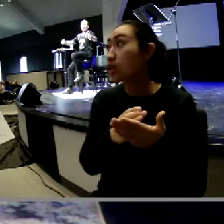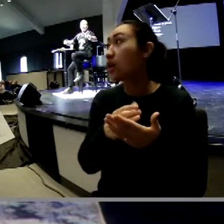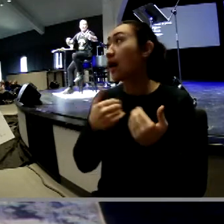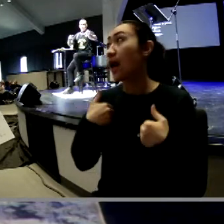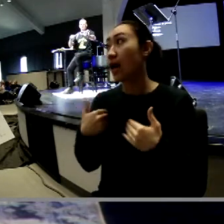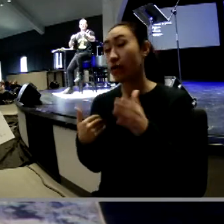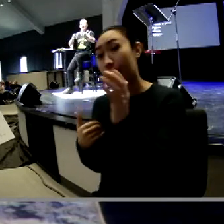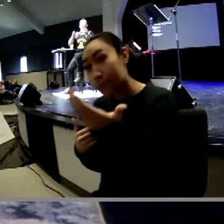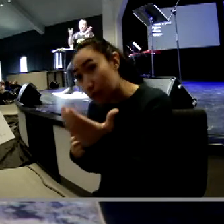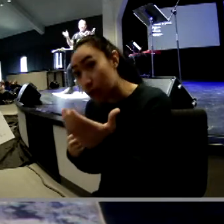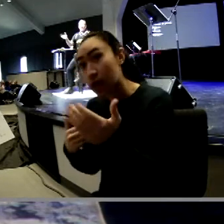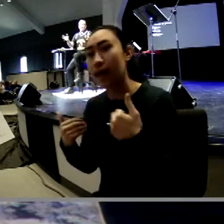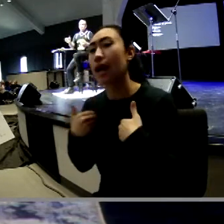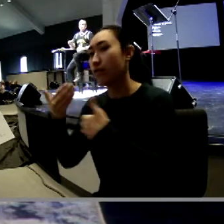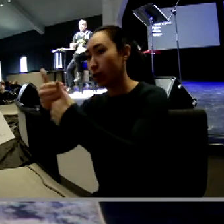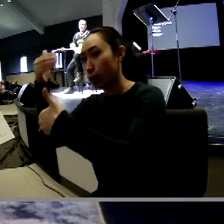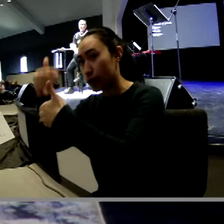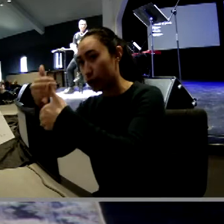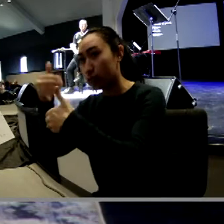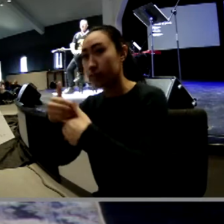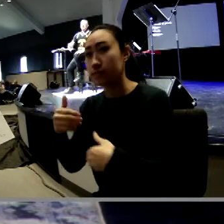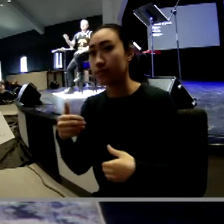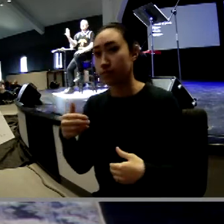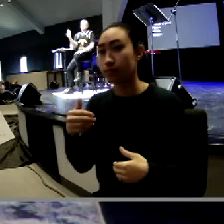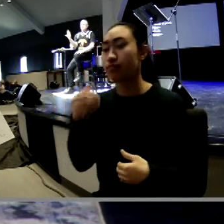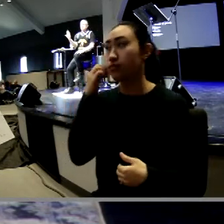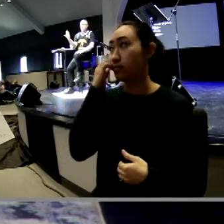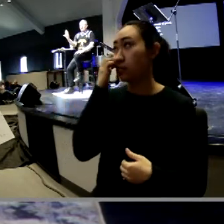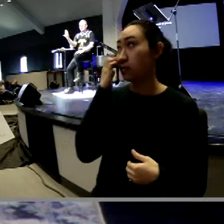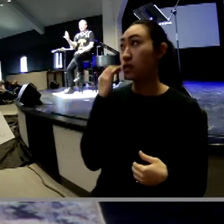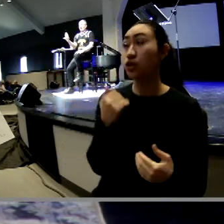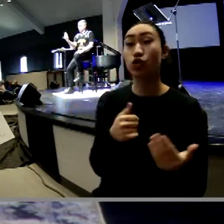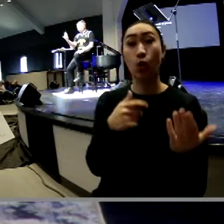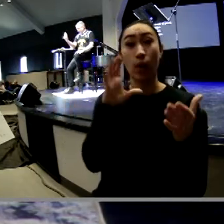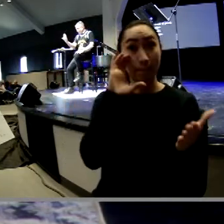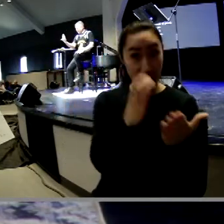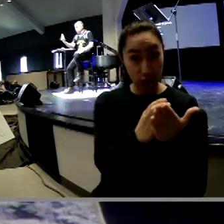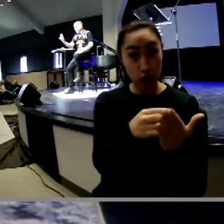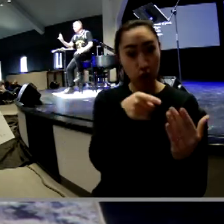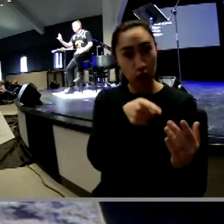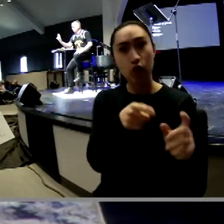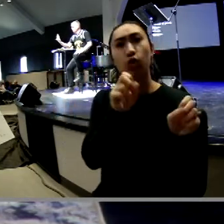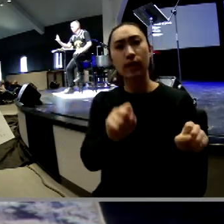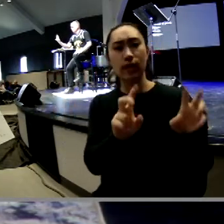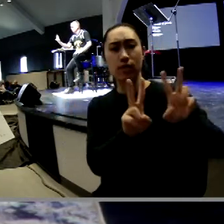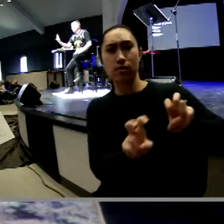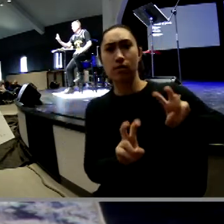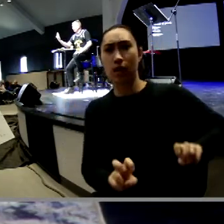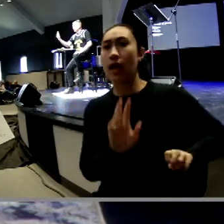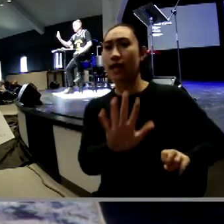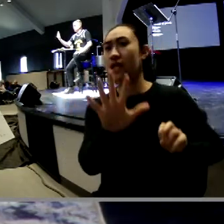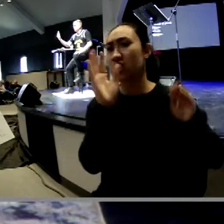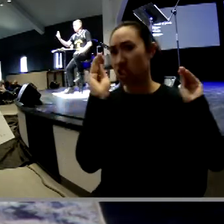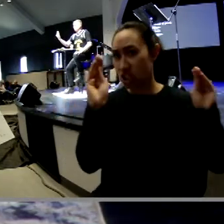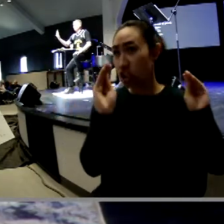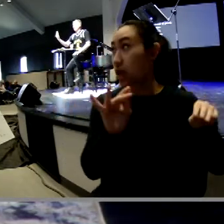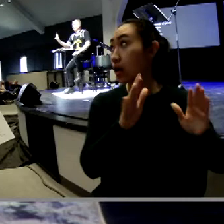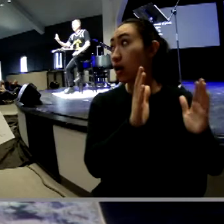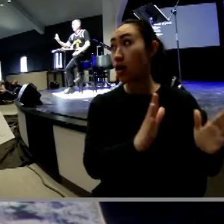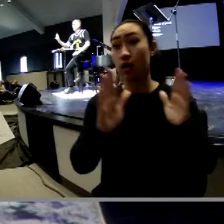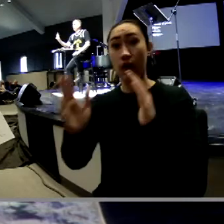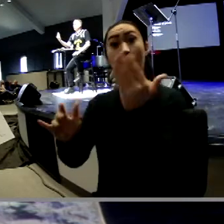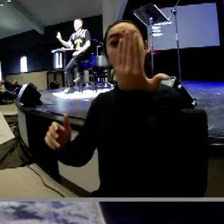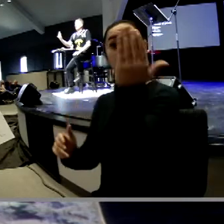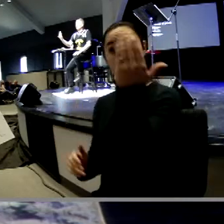scripture. You get to understand what Jesus is teaching. And then it's a mirror. It reflects back to you. Talks to